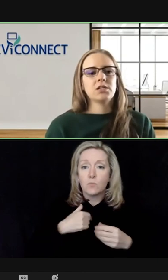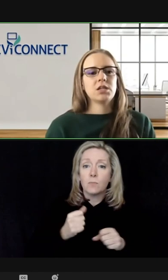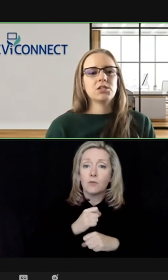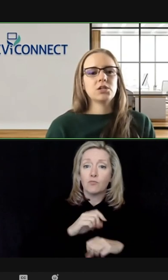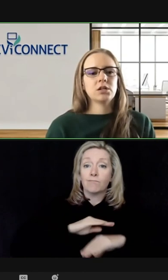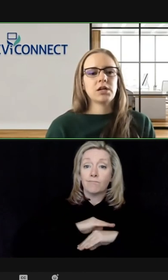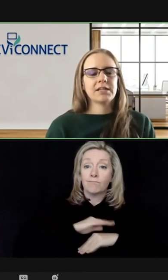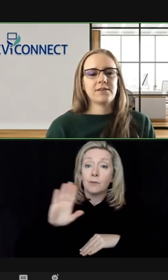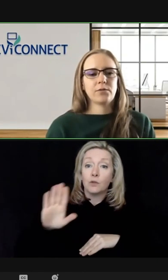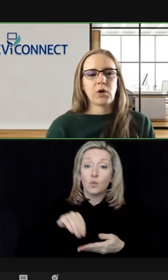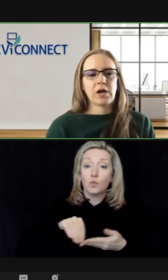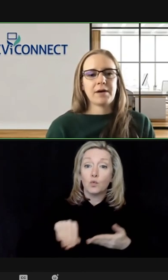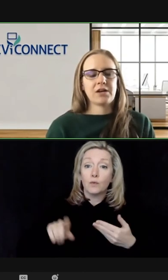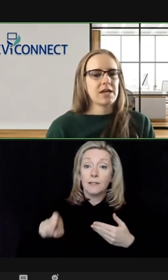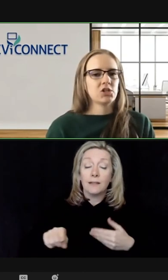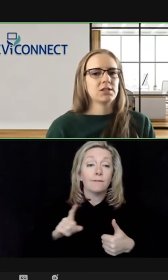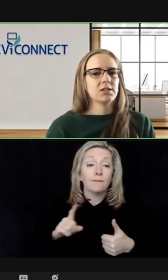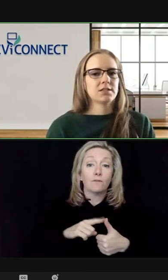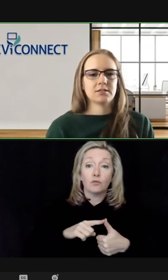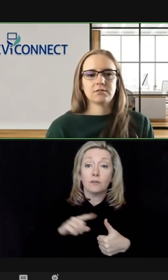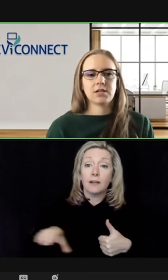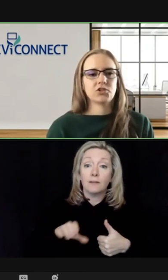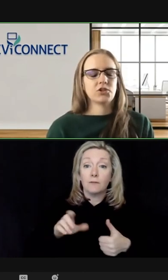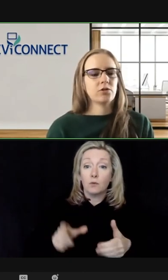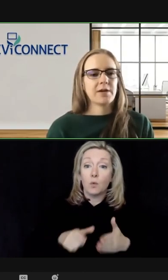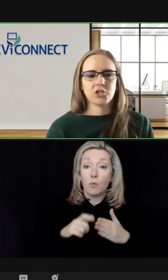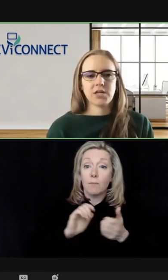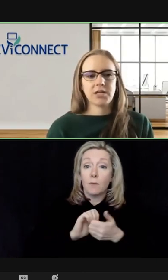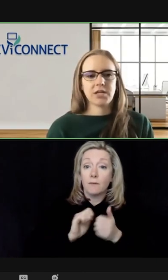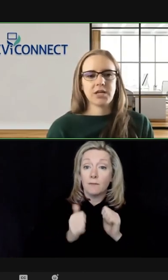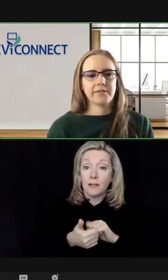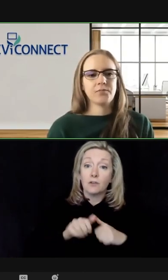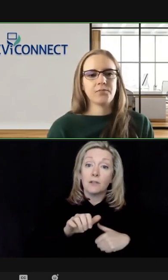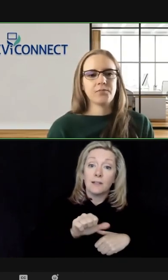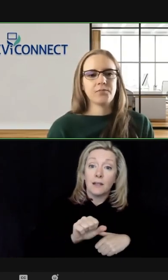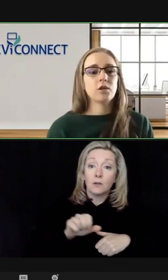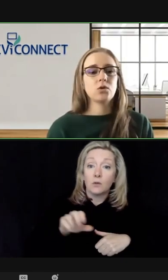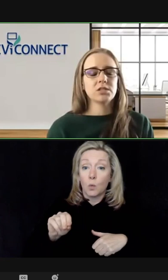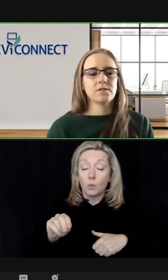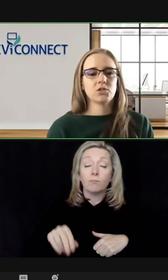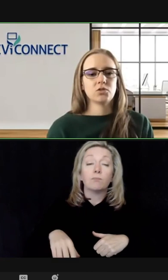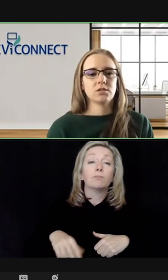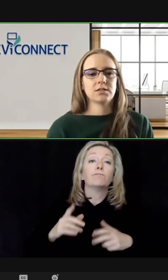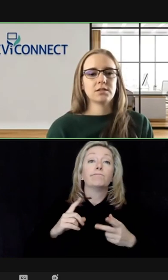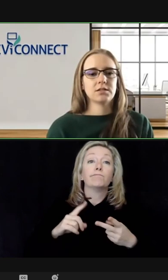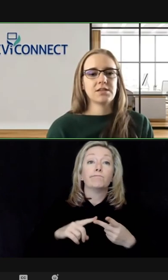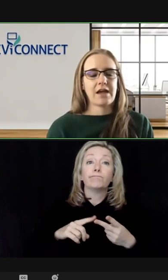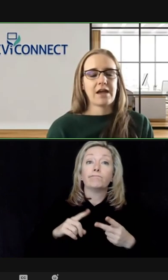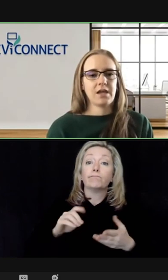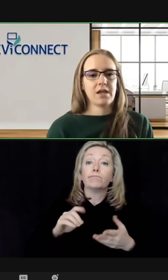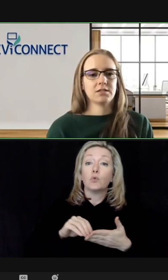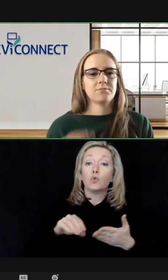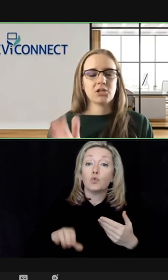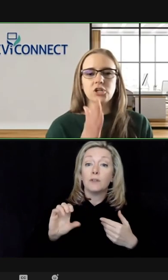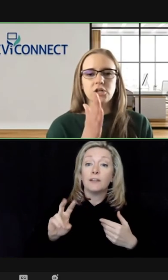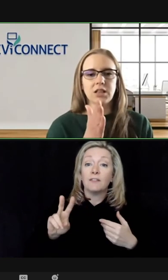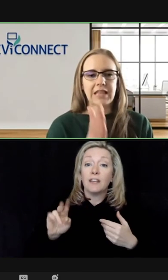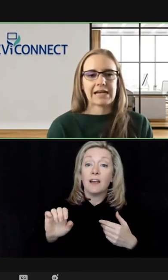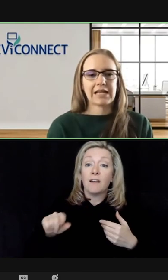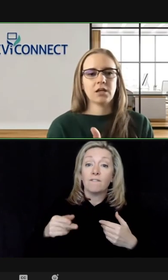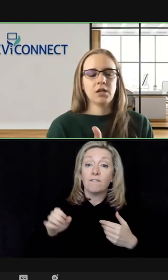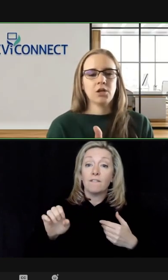So does your activity require modifications? Yes or no? Make sure you take care of it. What are the goals of your students' CVI phase?